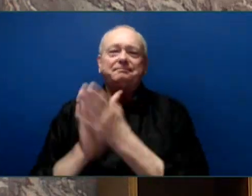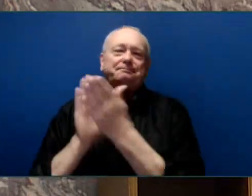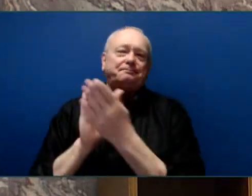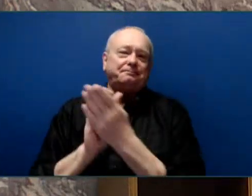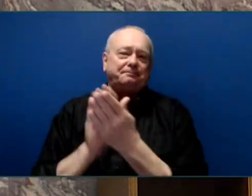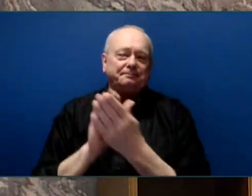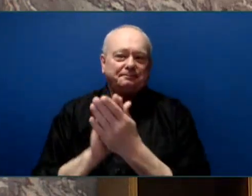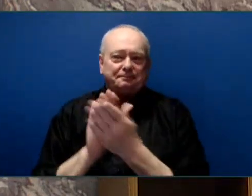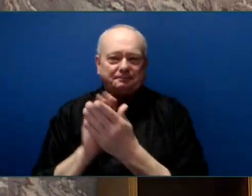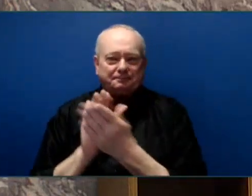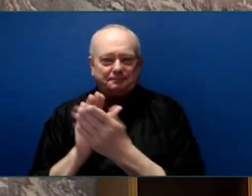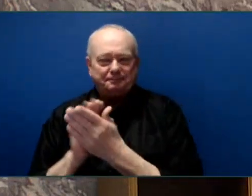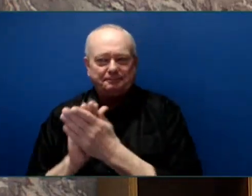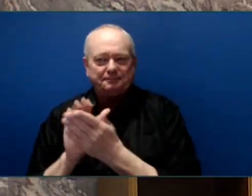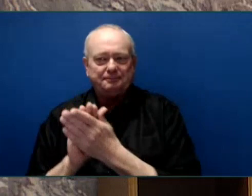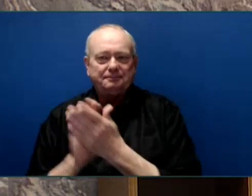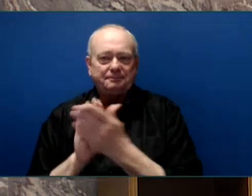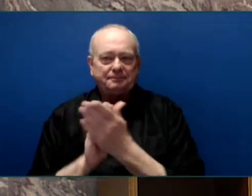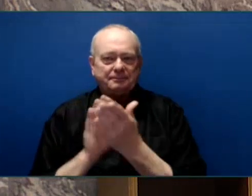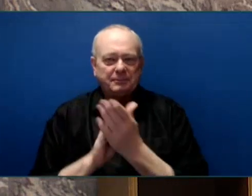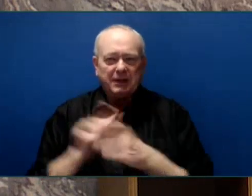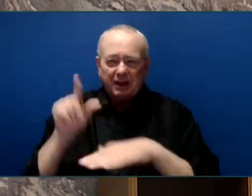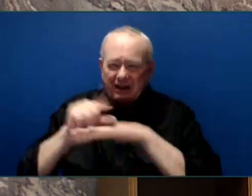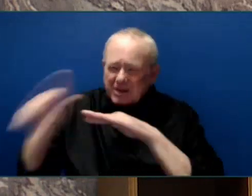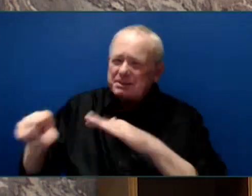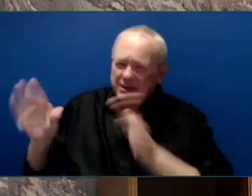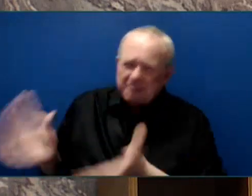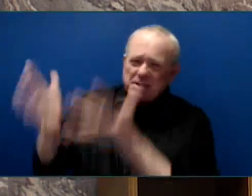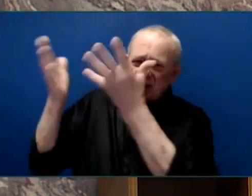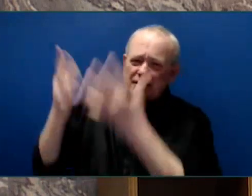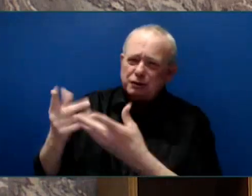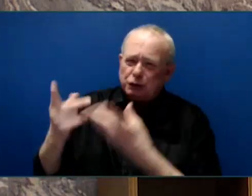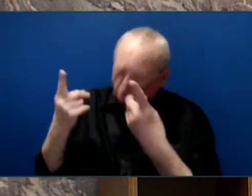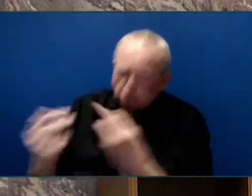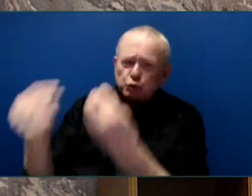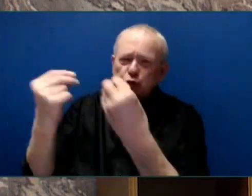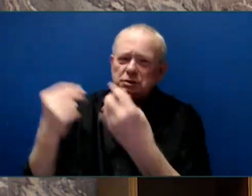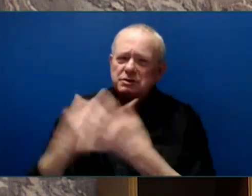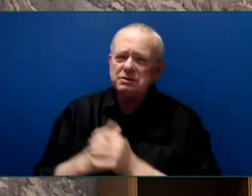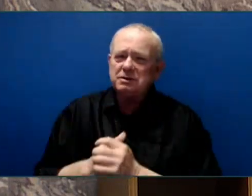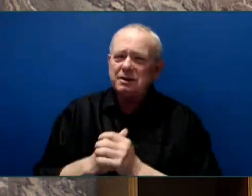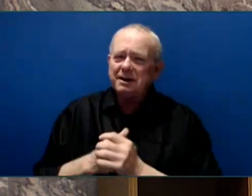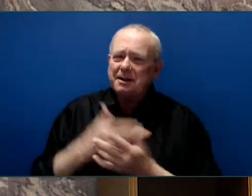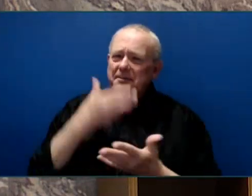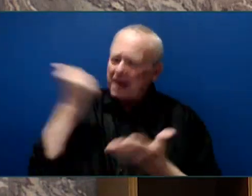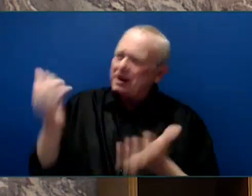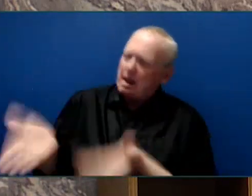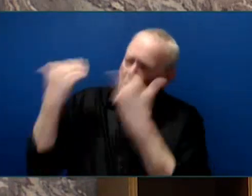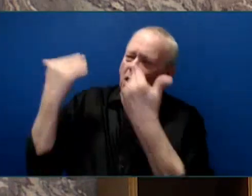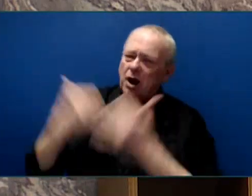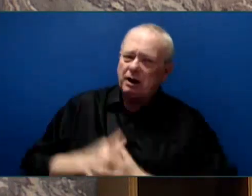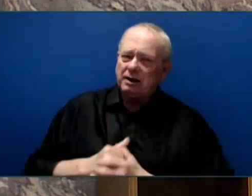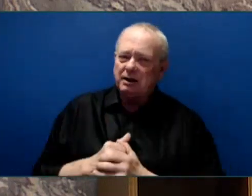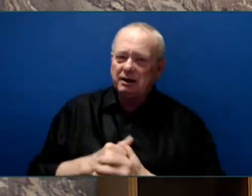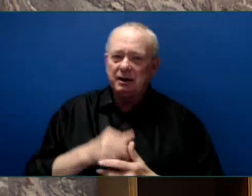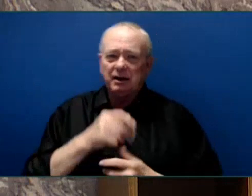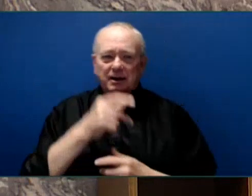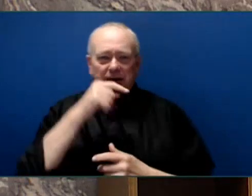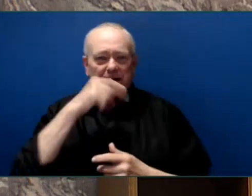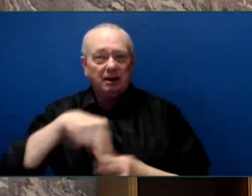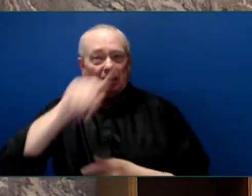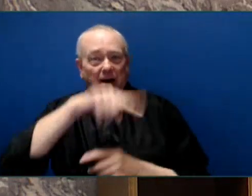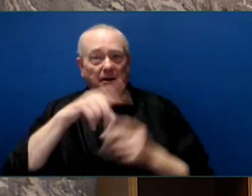Government's got to do better. We're hearing story after story of people who feel absolutely abandoned. They feel that this government is failing